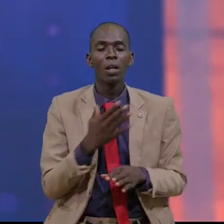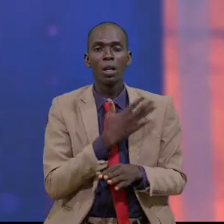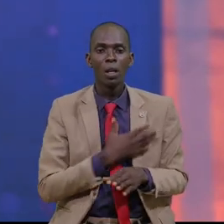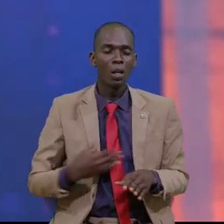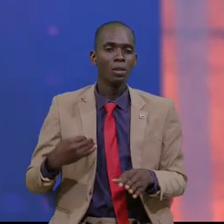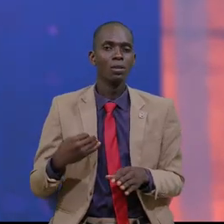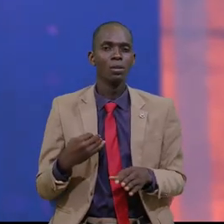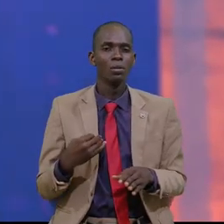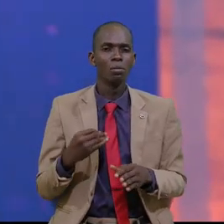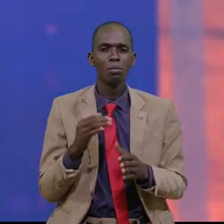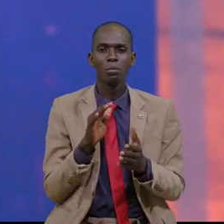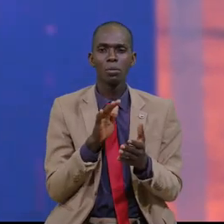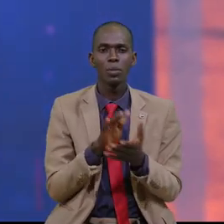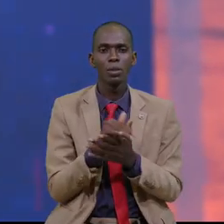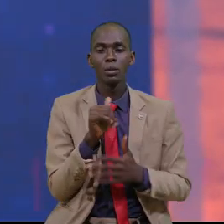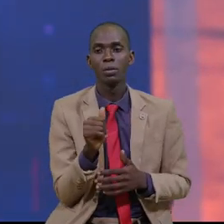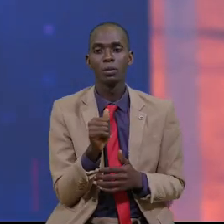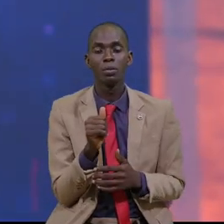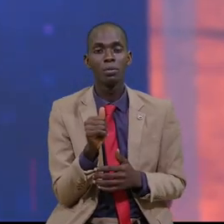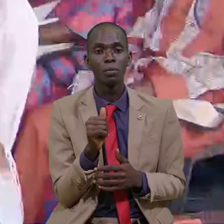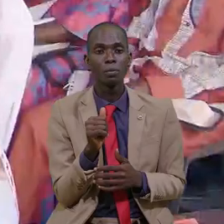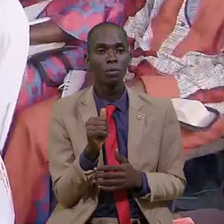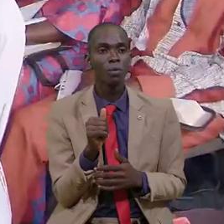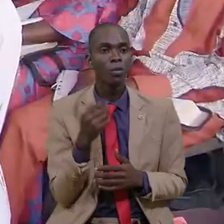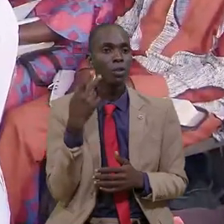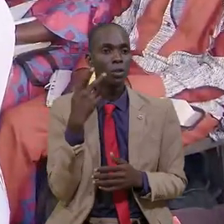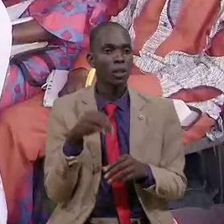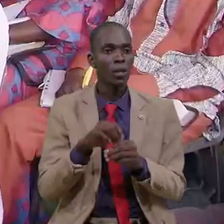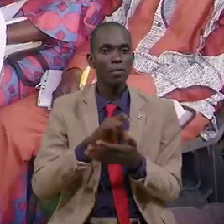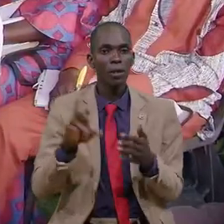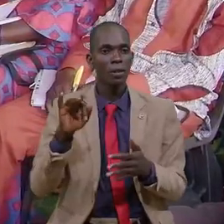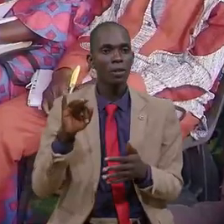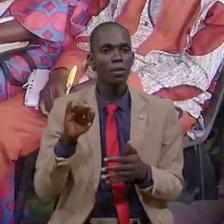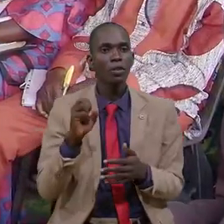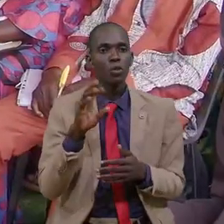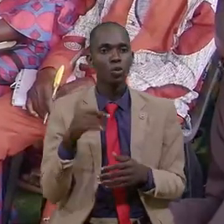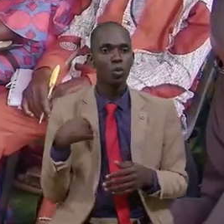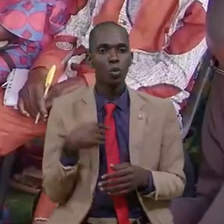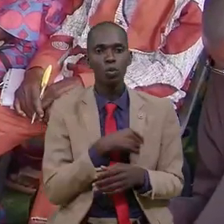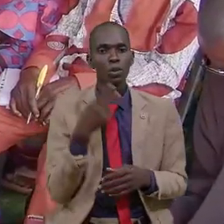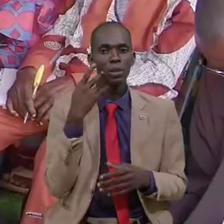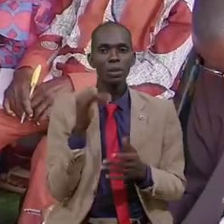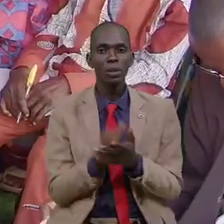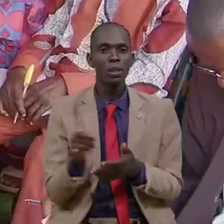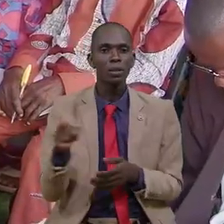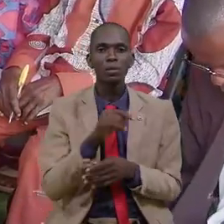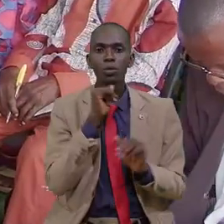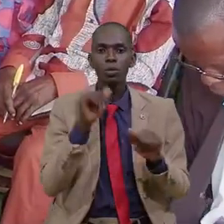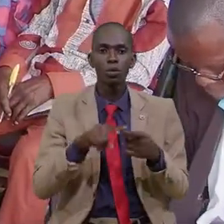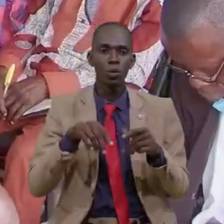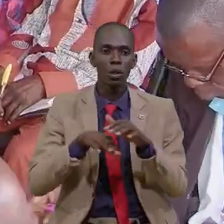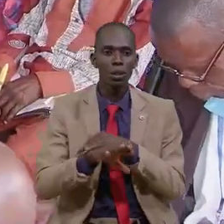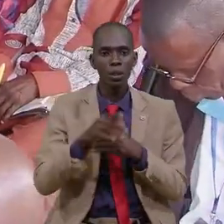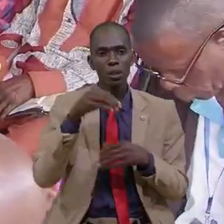Verse 19. In verse 19. So we see that they could not enter in because